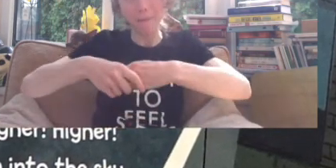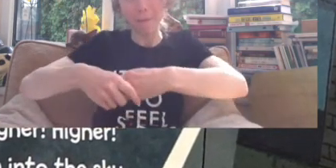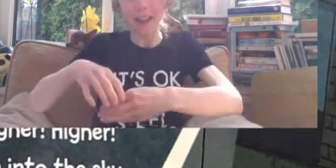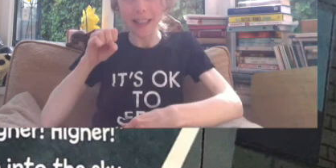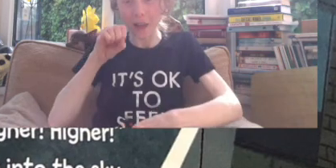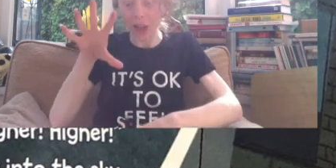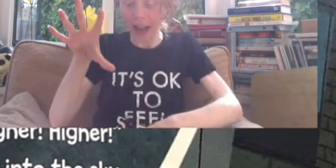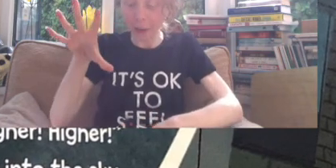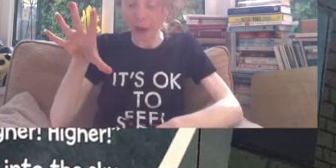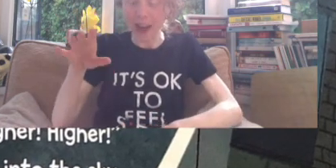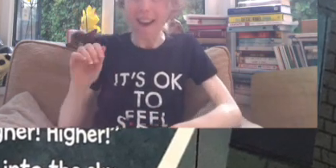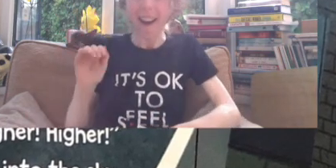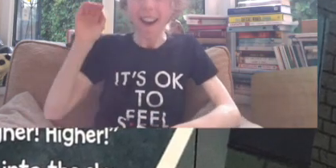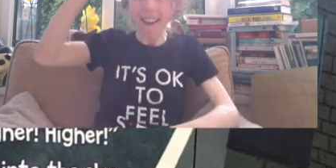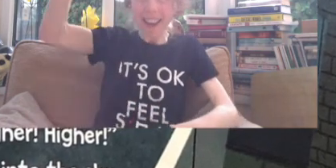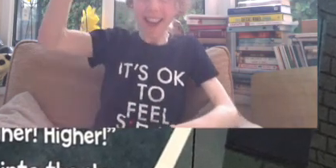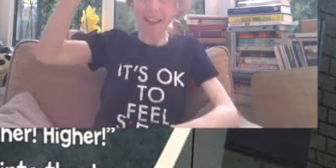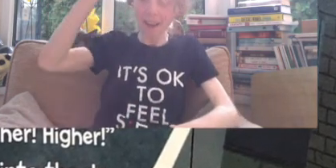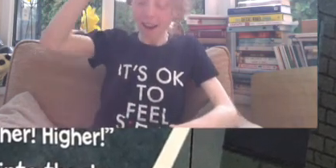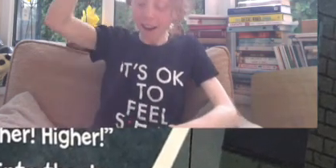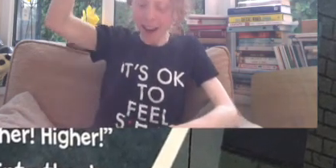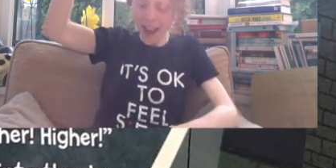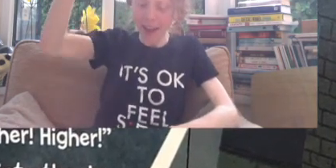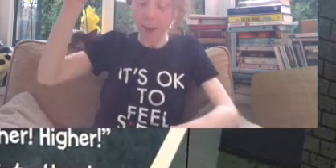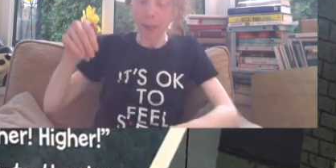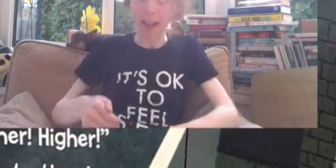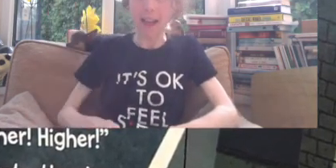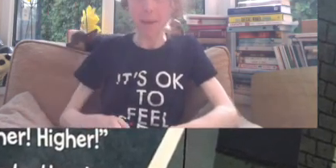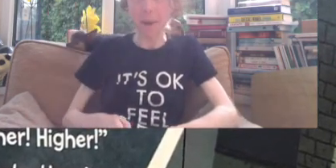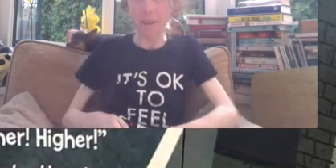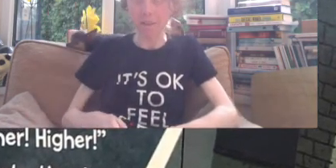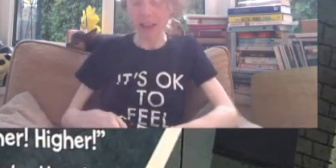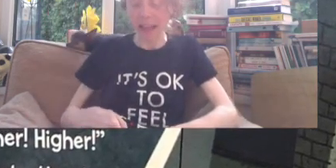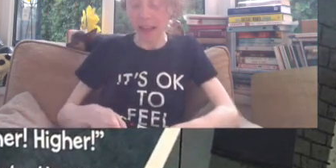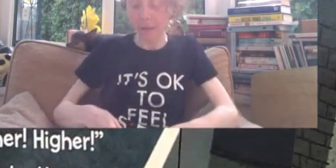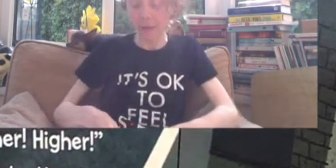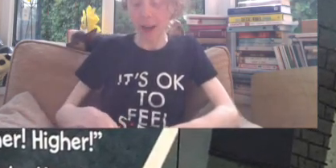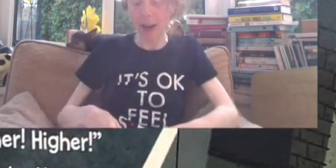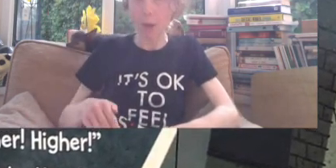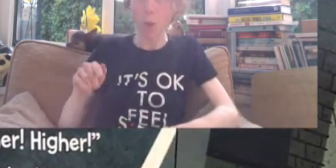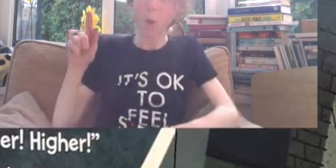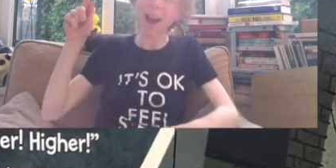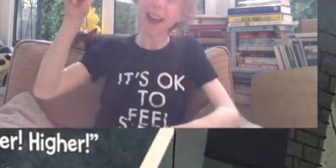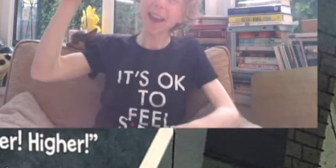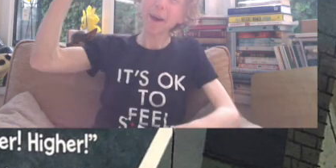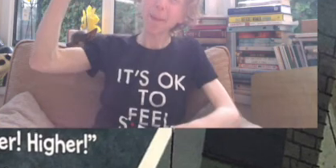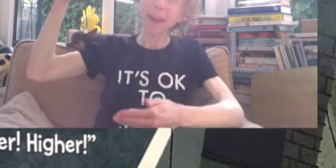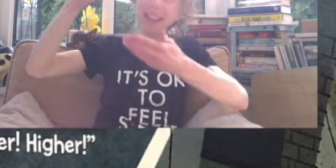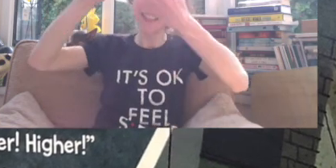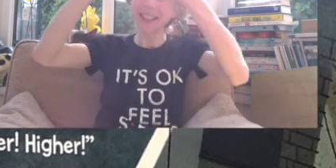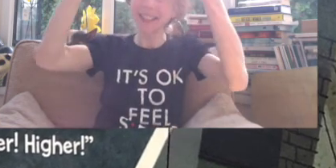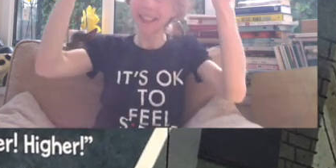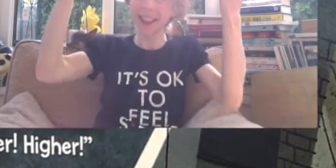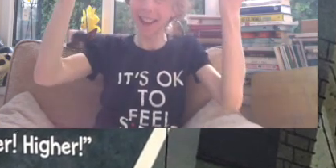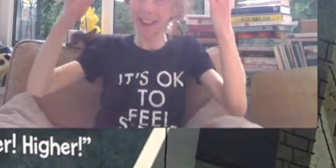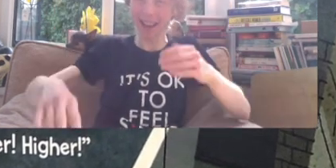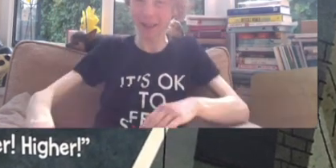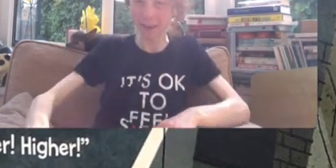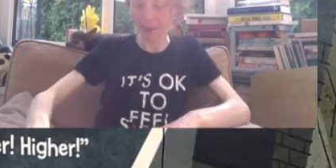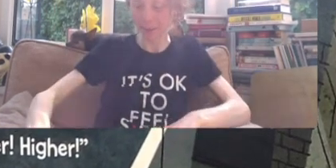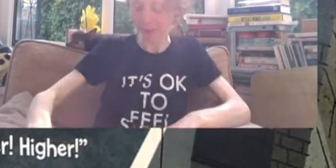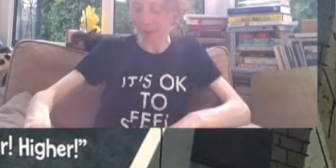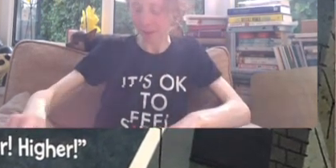My friends shout, "Higher, higher," as my feet fly way up into the